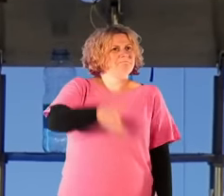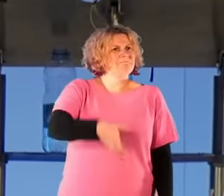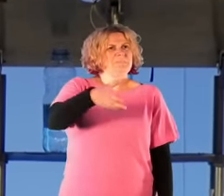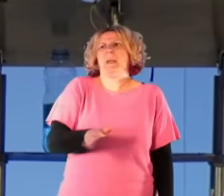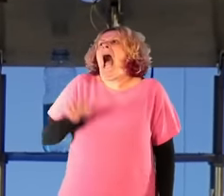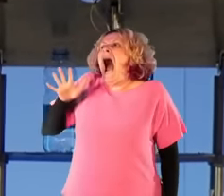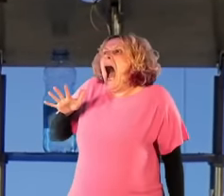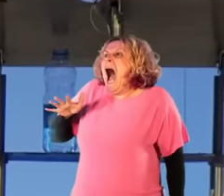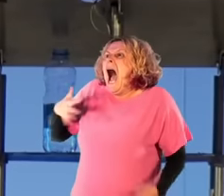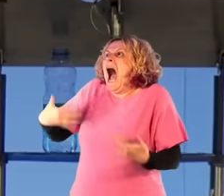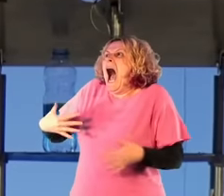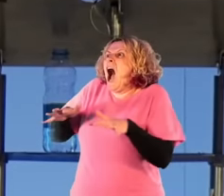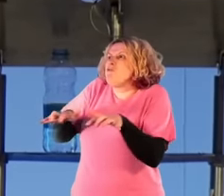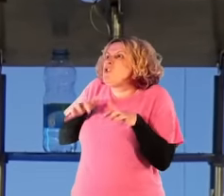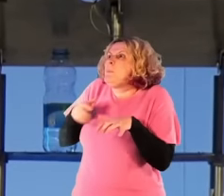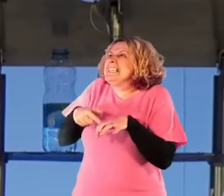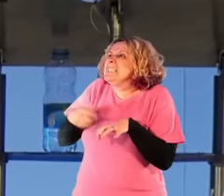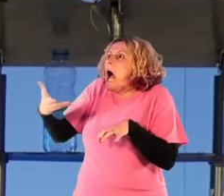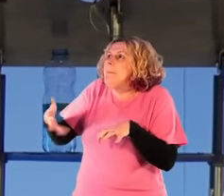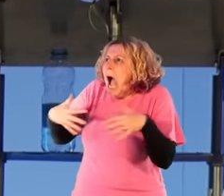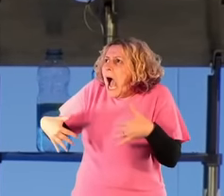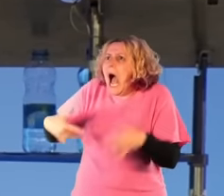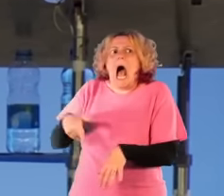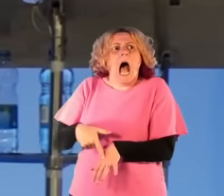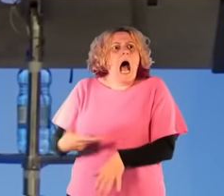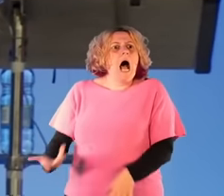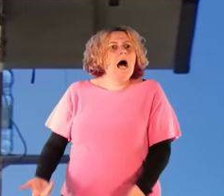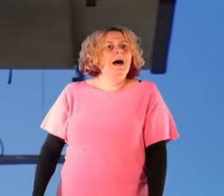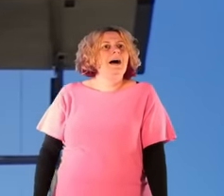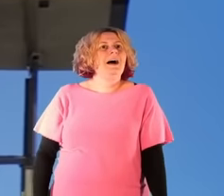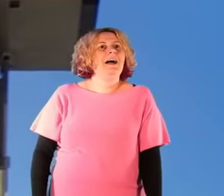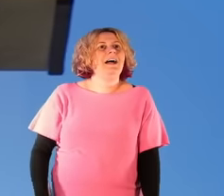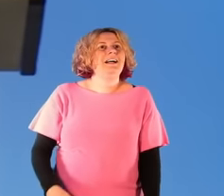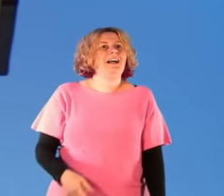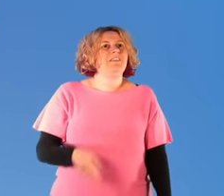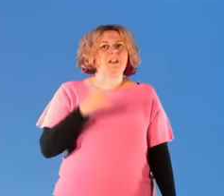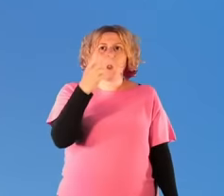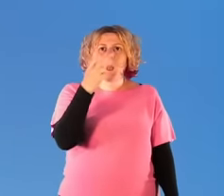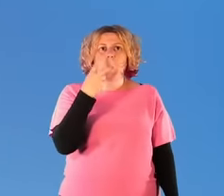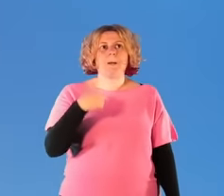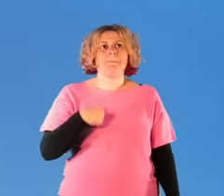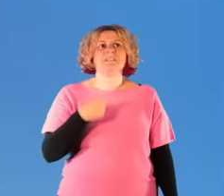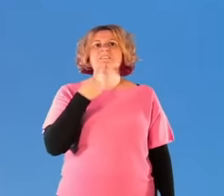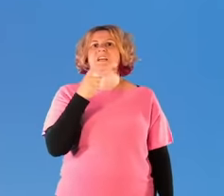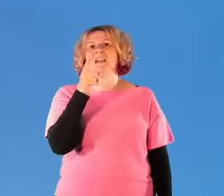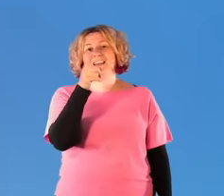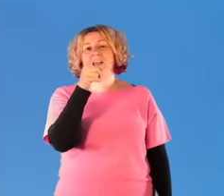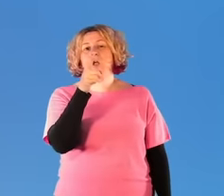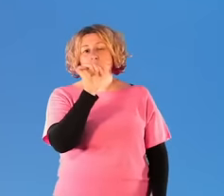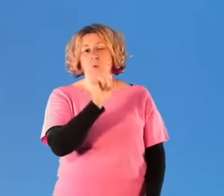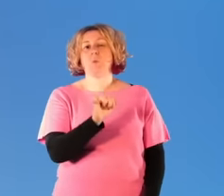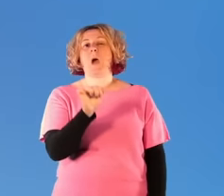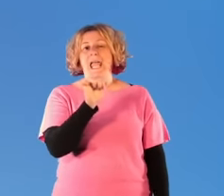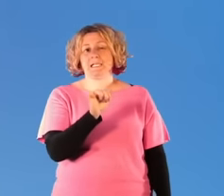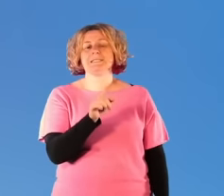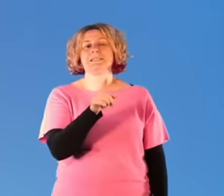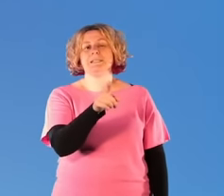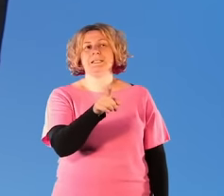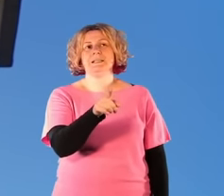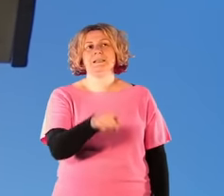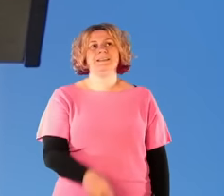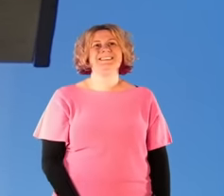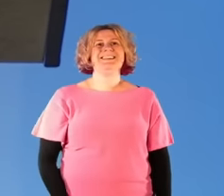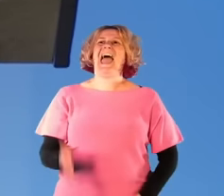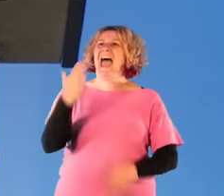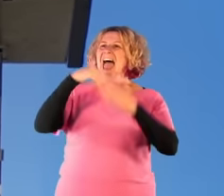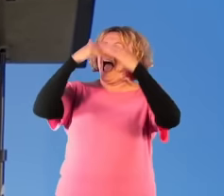Rheumatism, pastor, rheumatism. And then they'd look at me in the eye and they'd say, you wait, you wait. No rheumatism